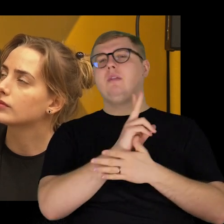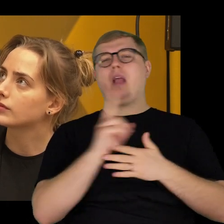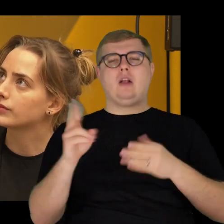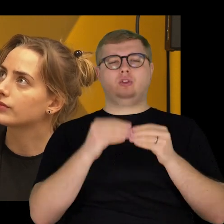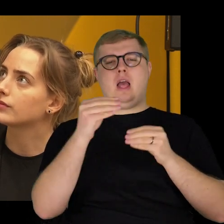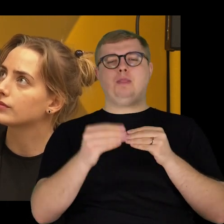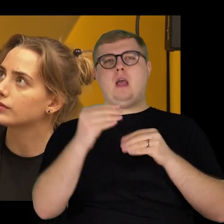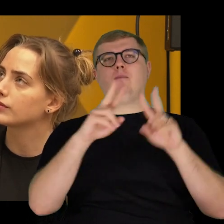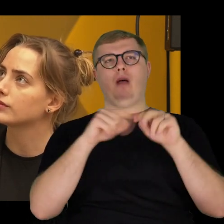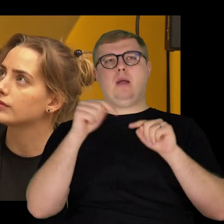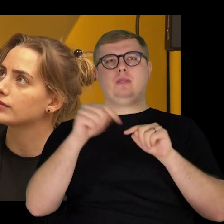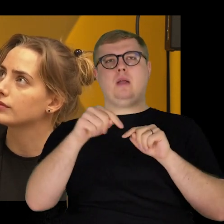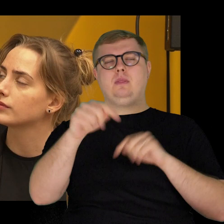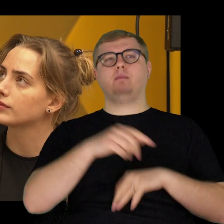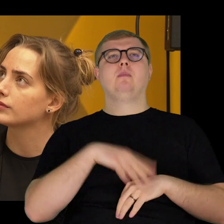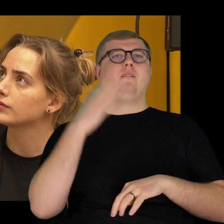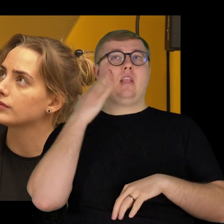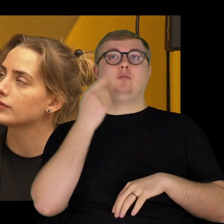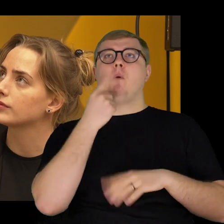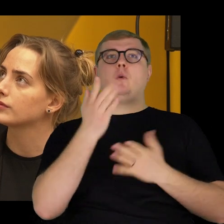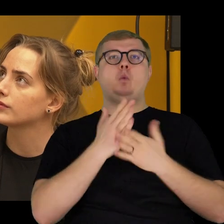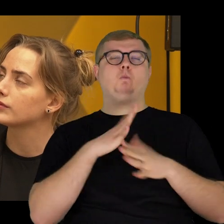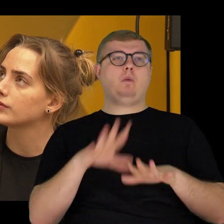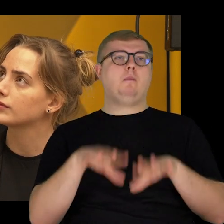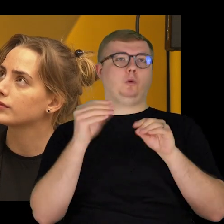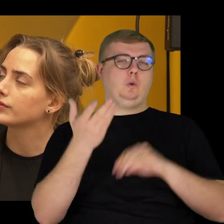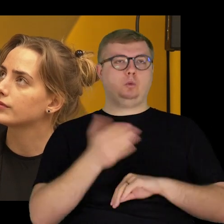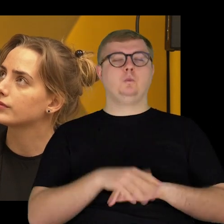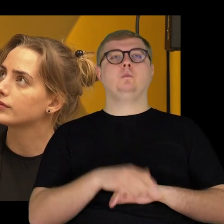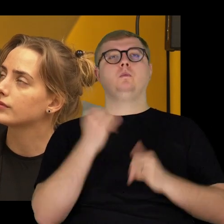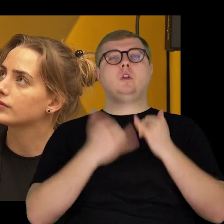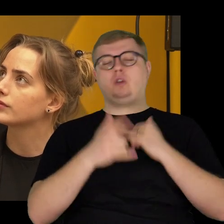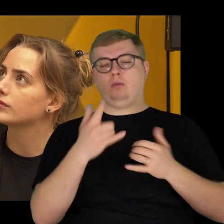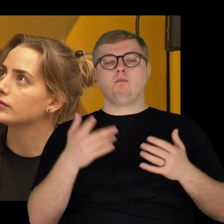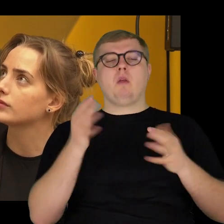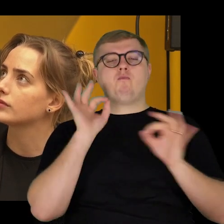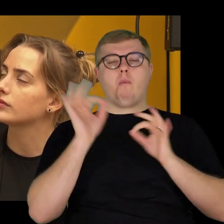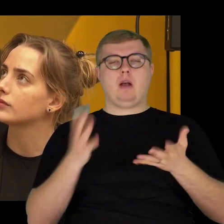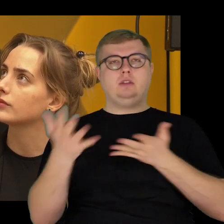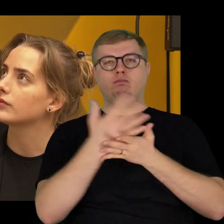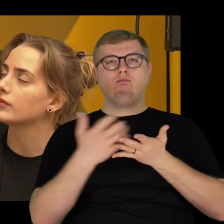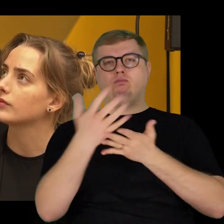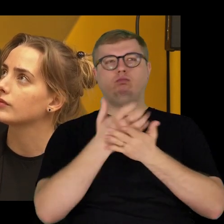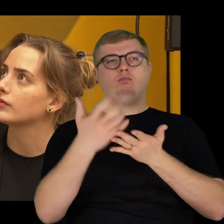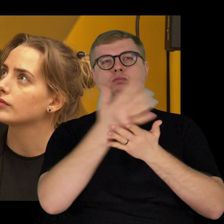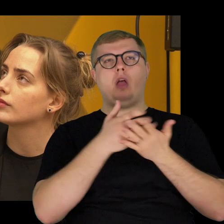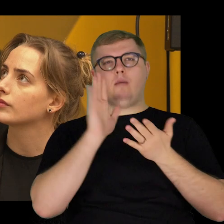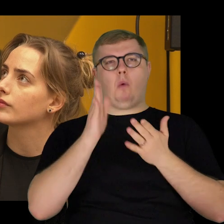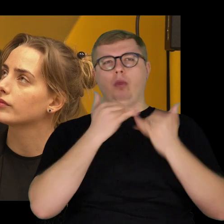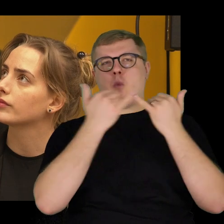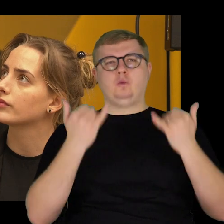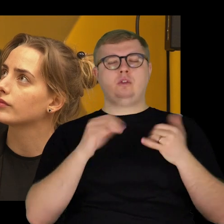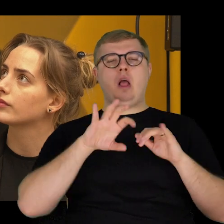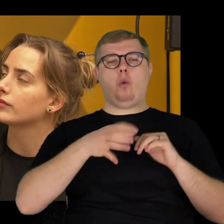like, as you said, at the beginning, when you do mainly data collection and then bring together different